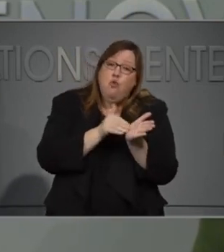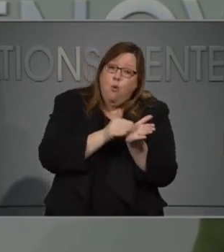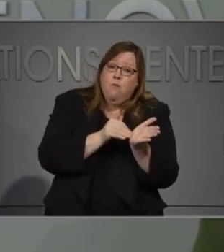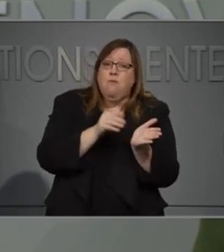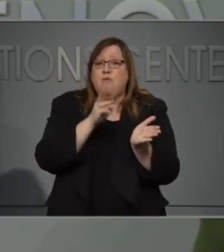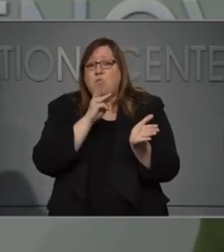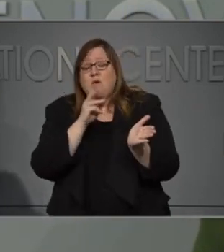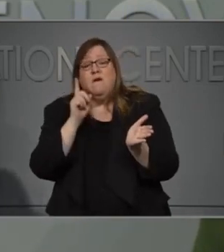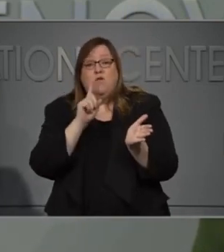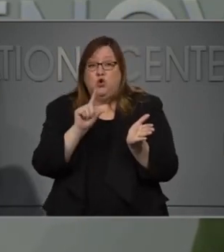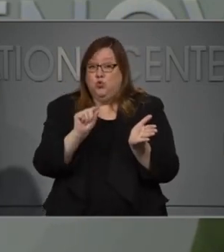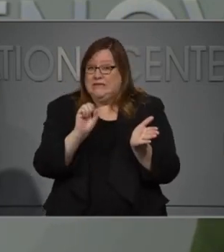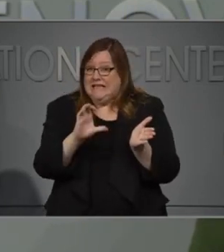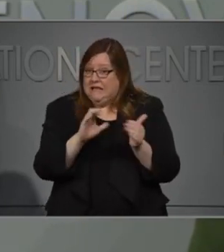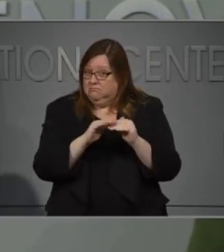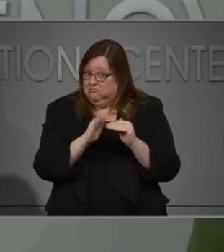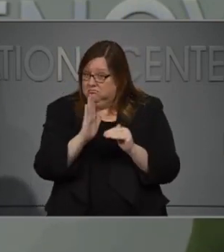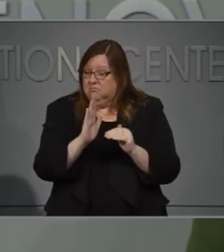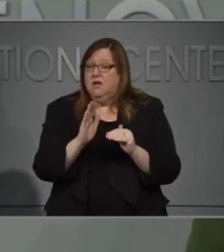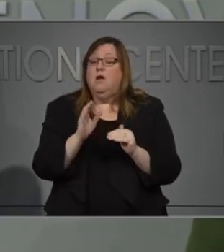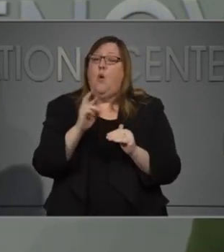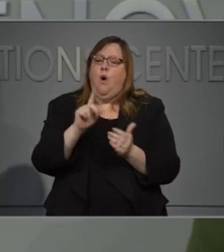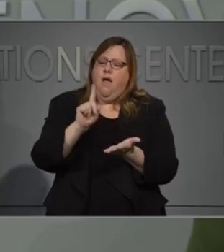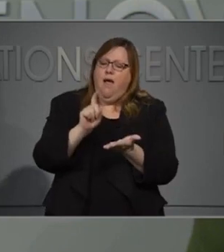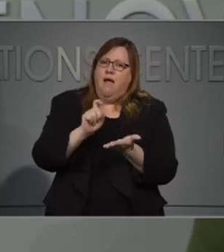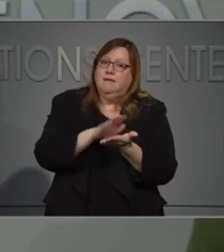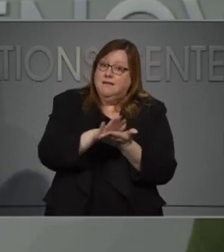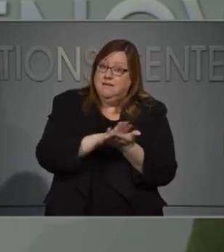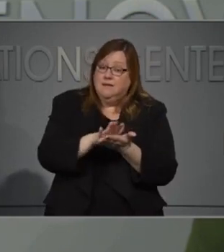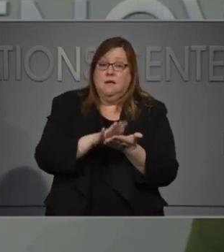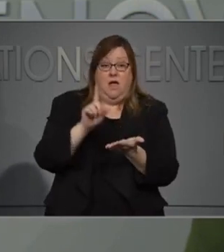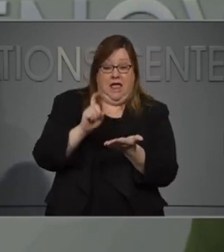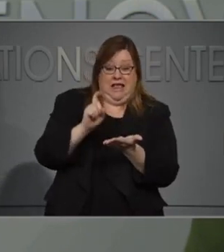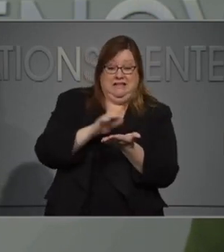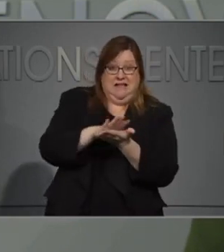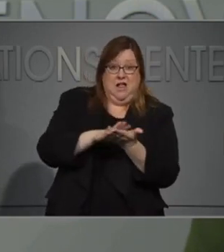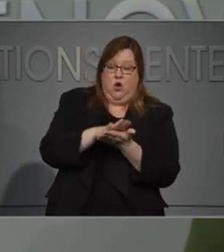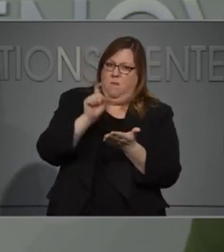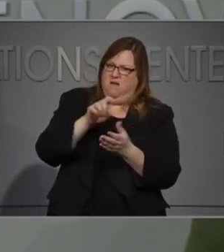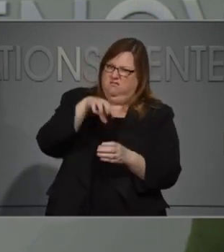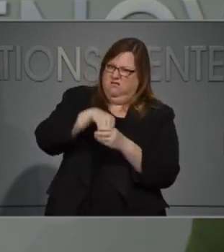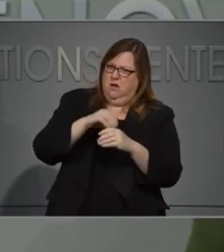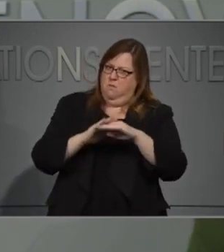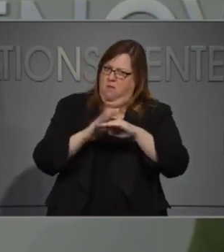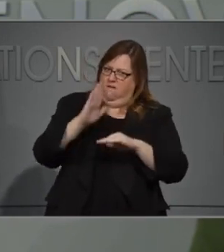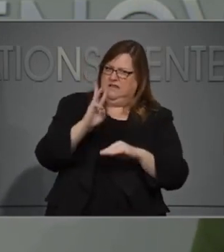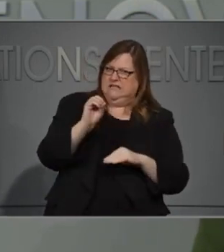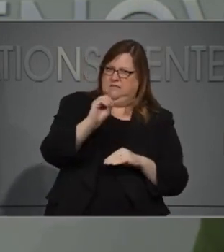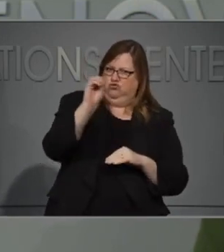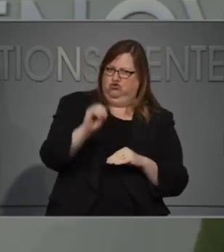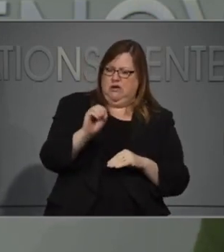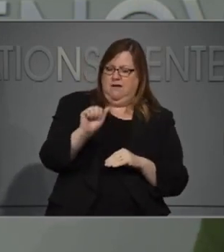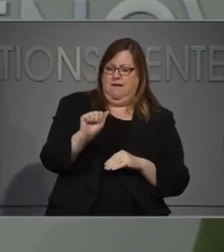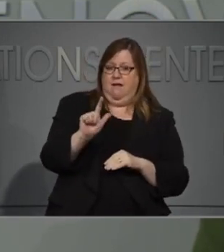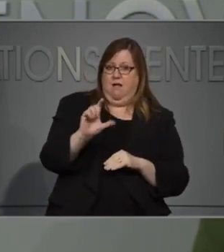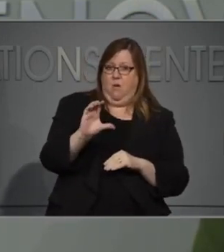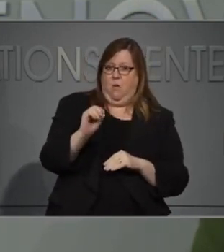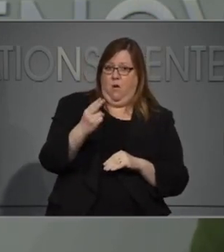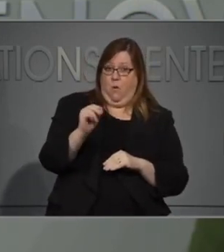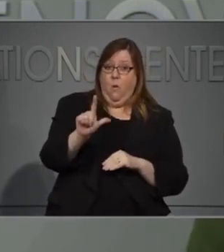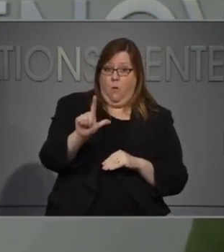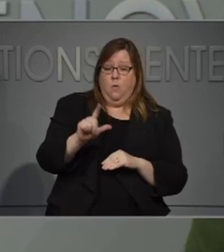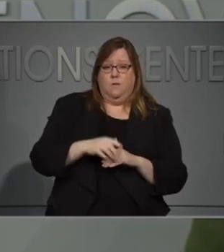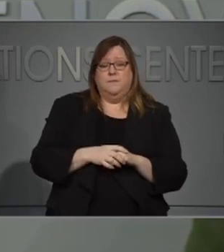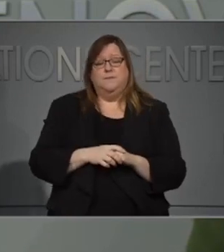20 seconds or a hand sanitizer that contains at least 60% alcohol. Avoid close contact with people who